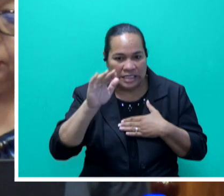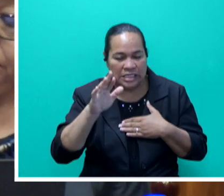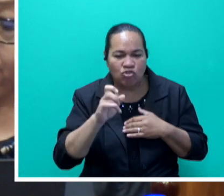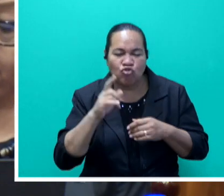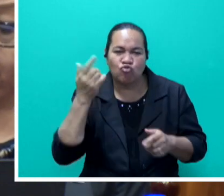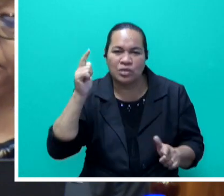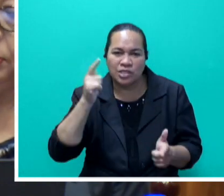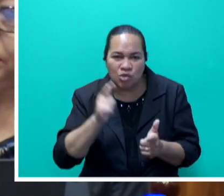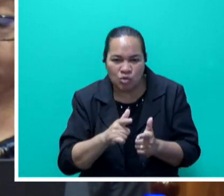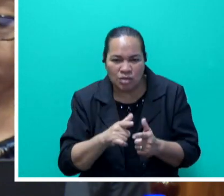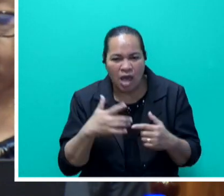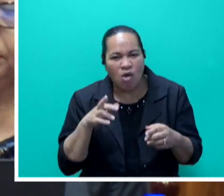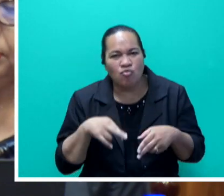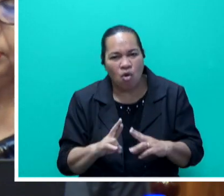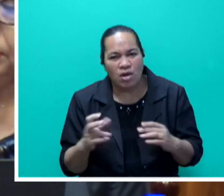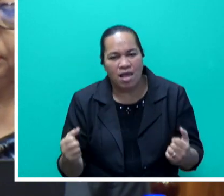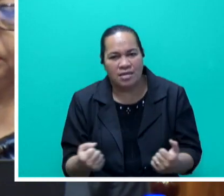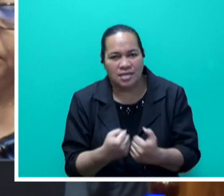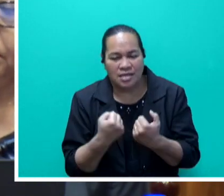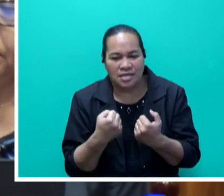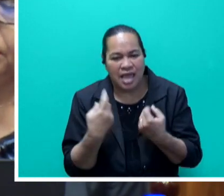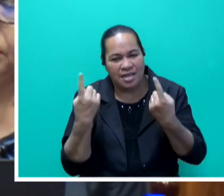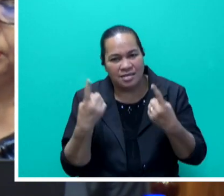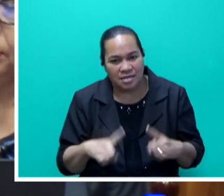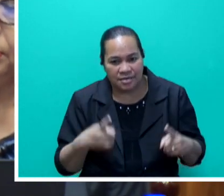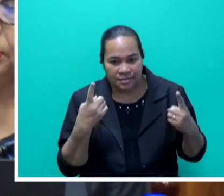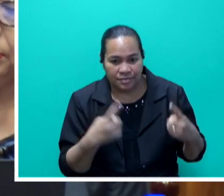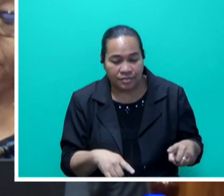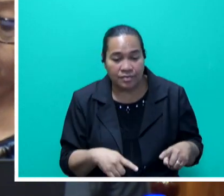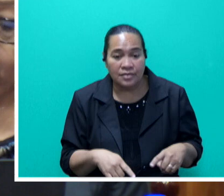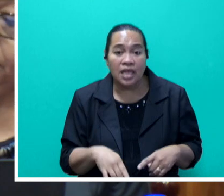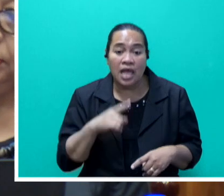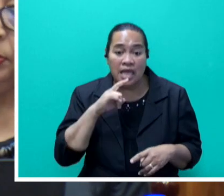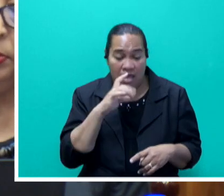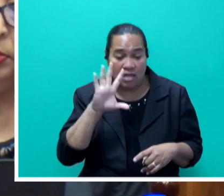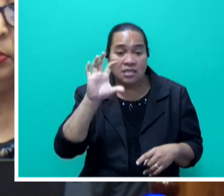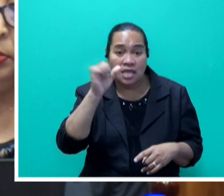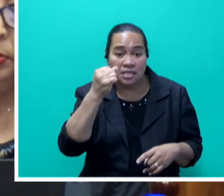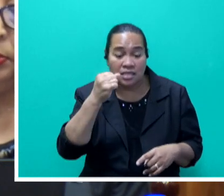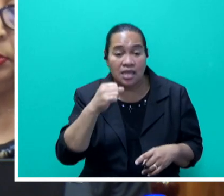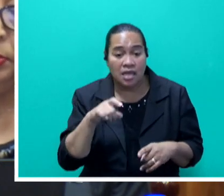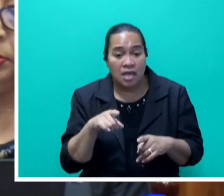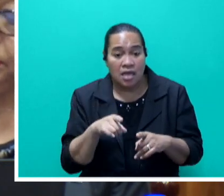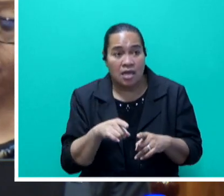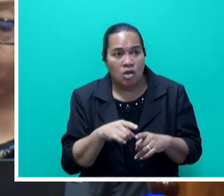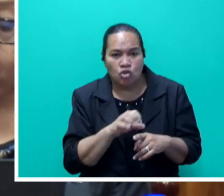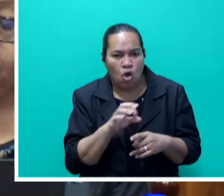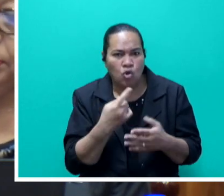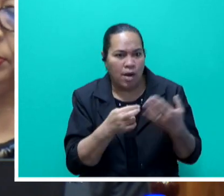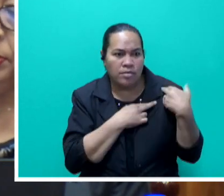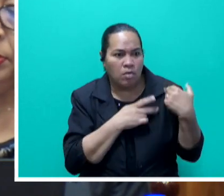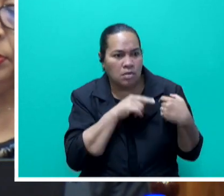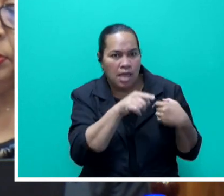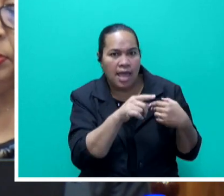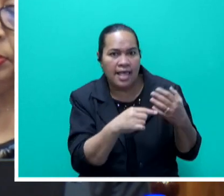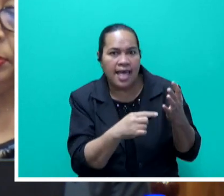accidents and road fatalities. The successful reduction of accidents and fatalities, it's not just the LTA, it's not just one particular